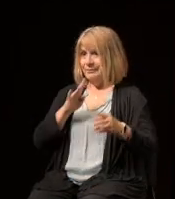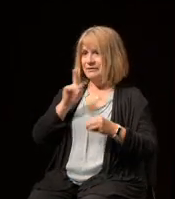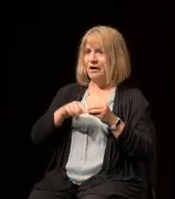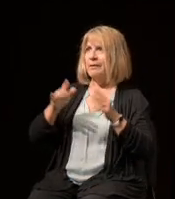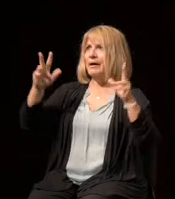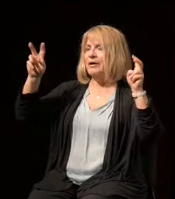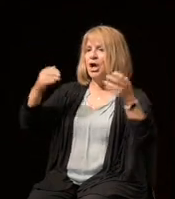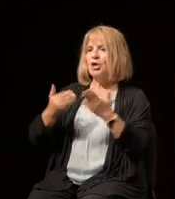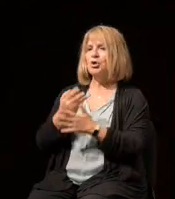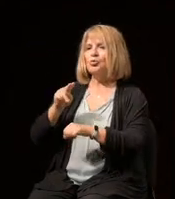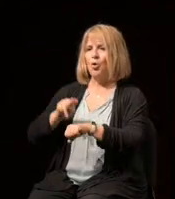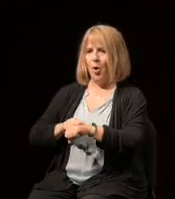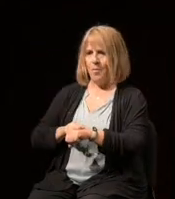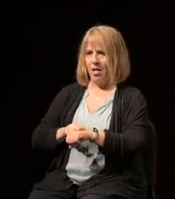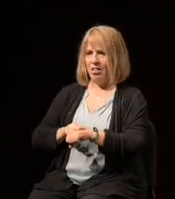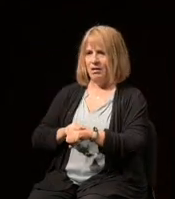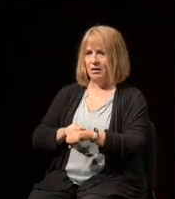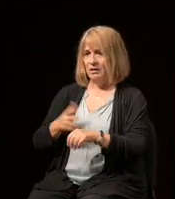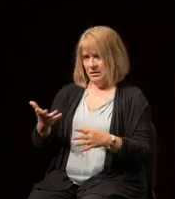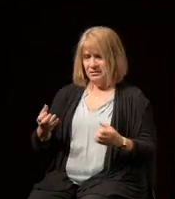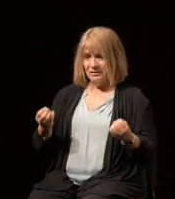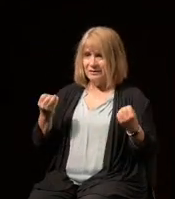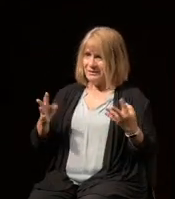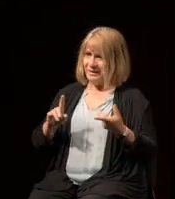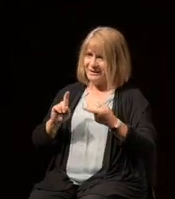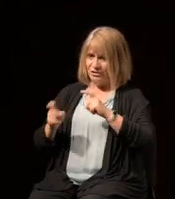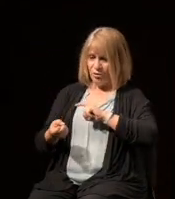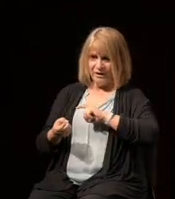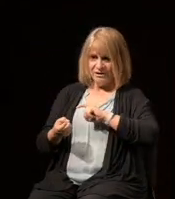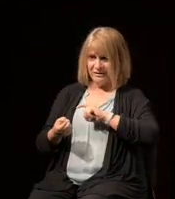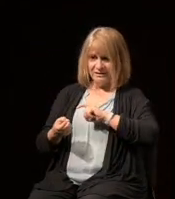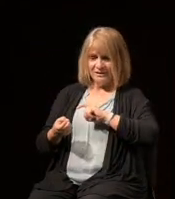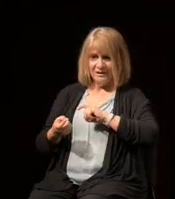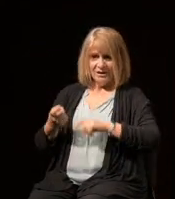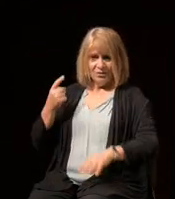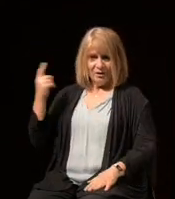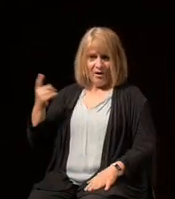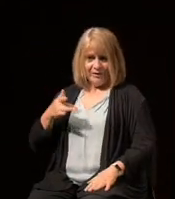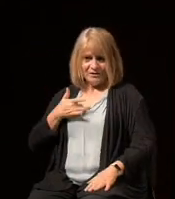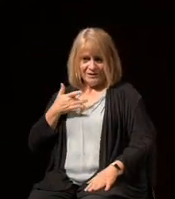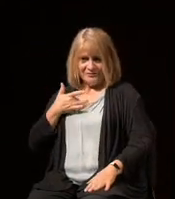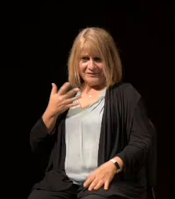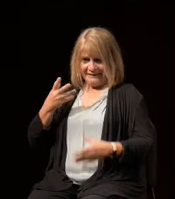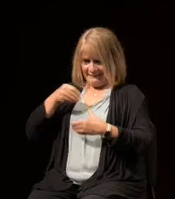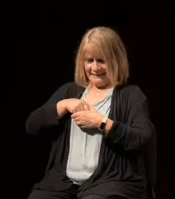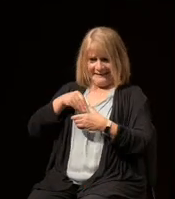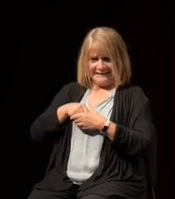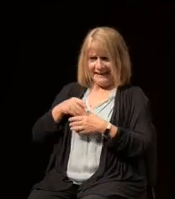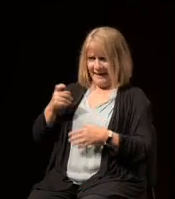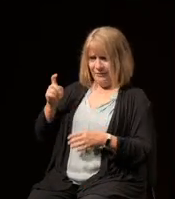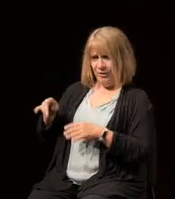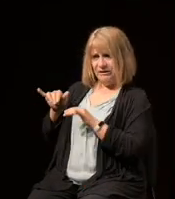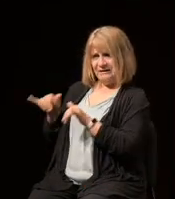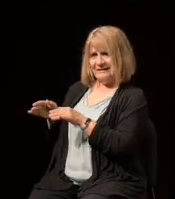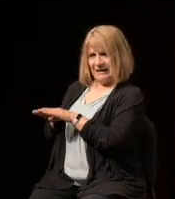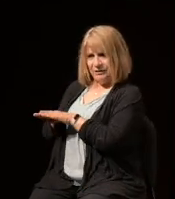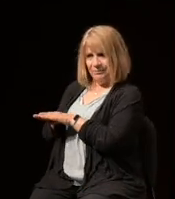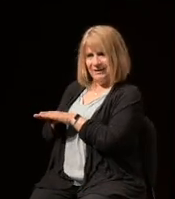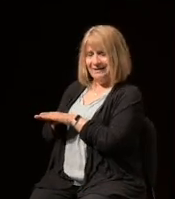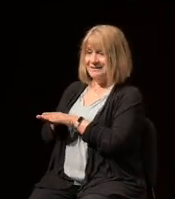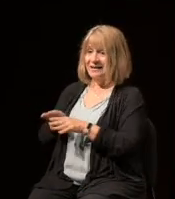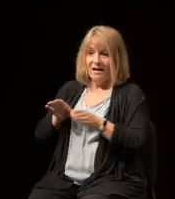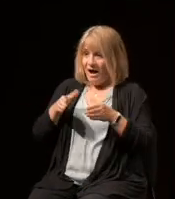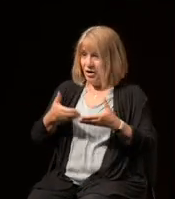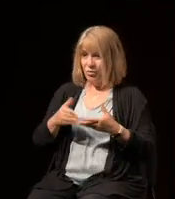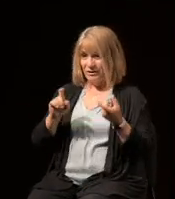that type of stuff. So there are changes. We won't always be at that state of sheltering in place, but there are definitely, our world has changed, and the way